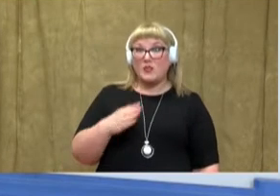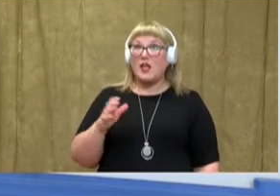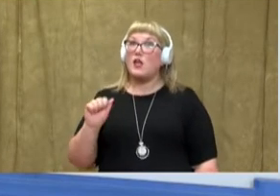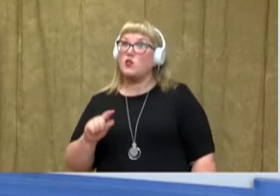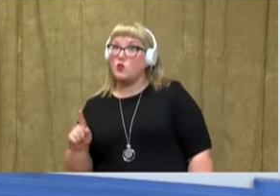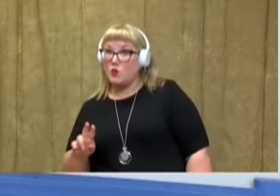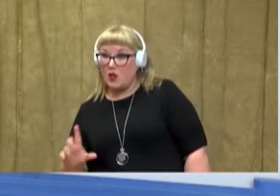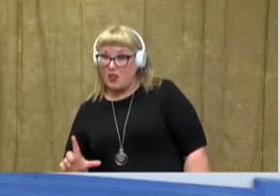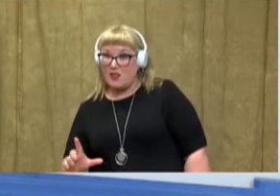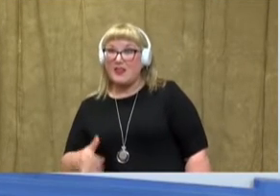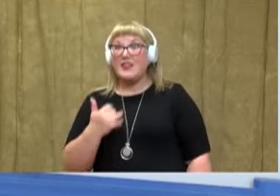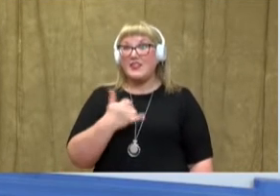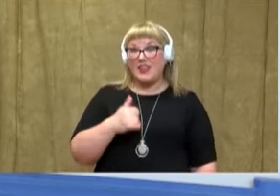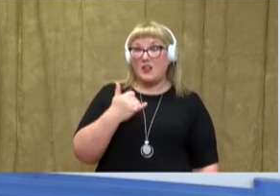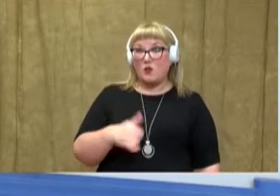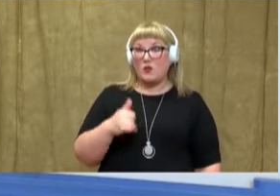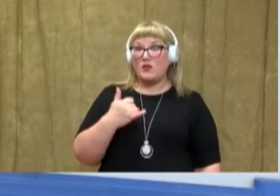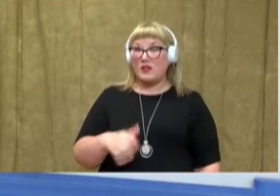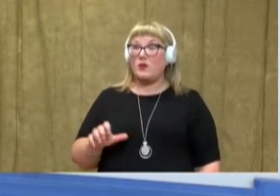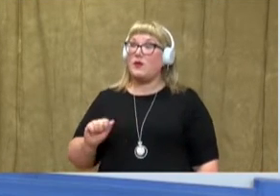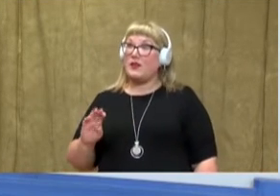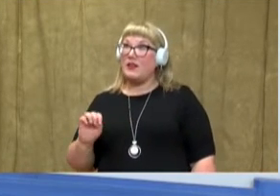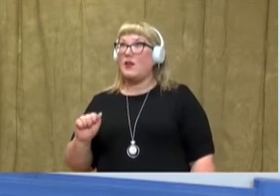blue is azul,